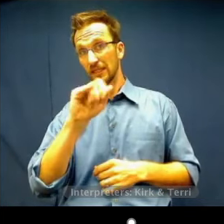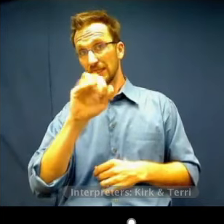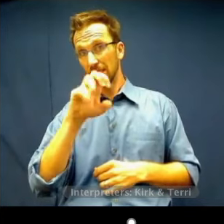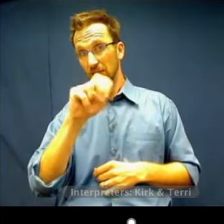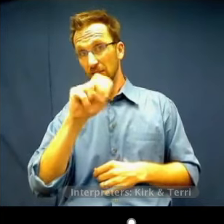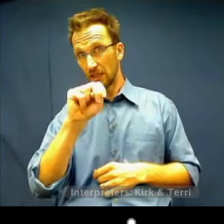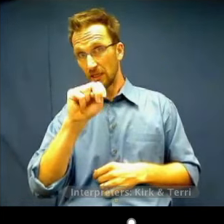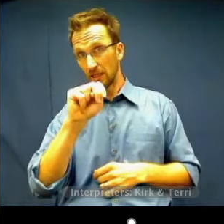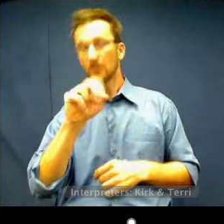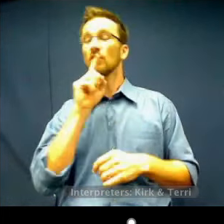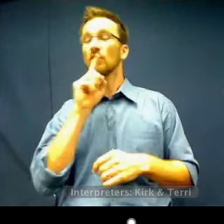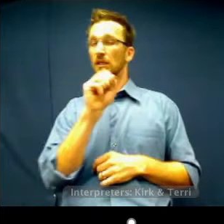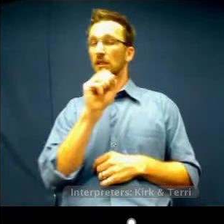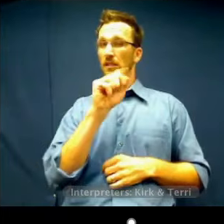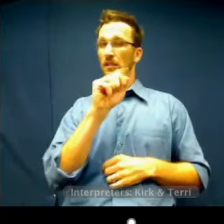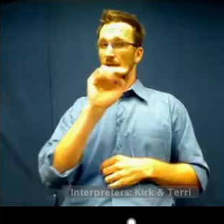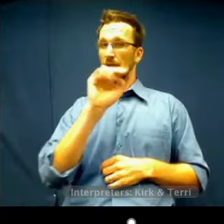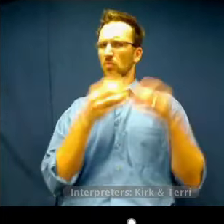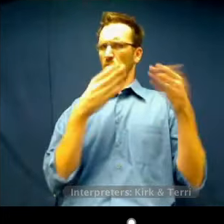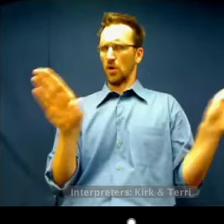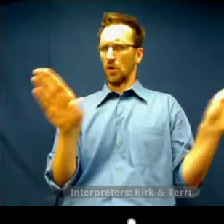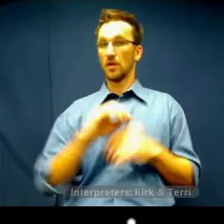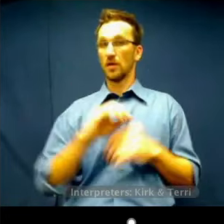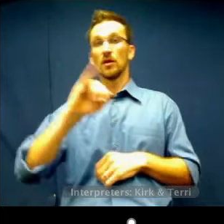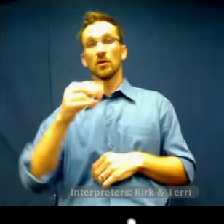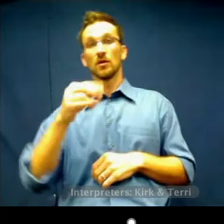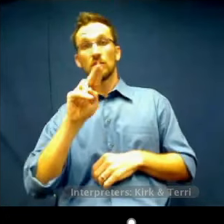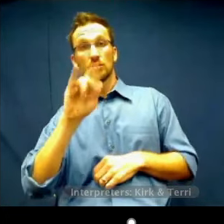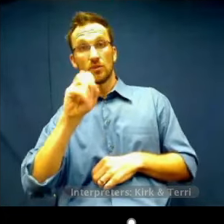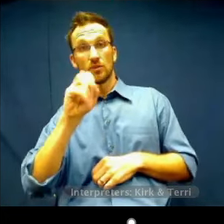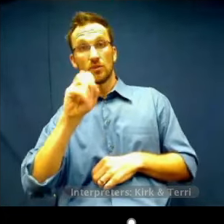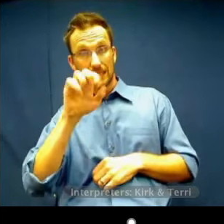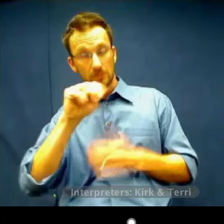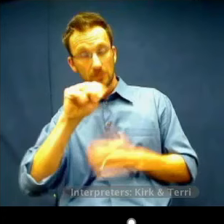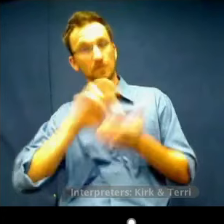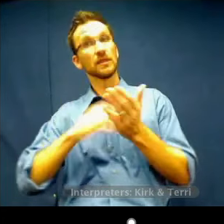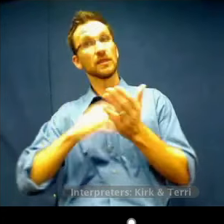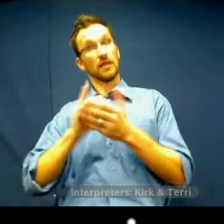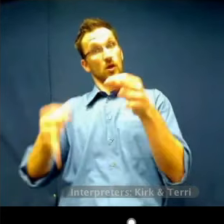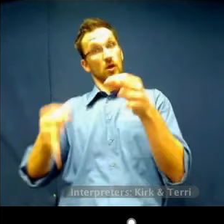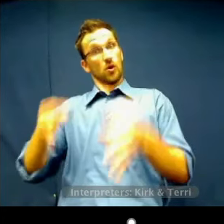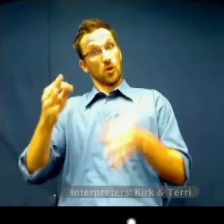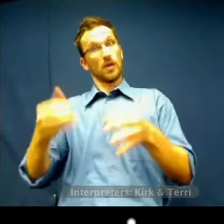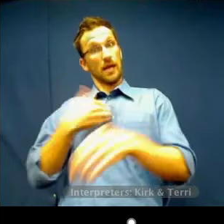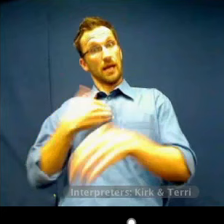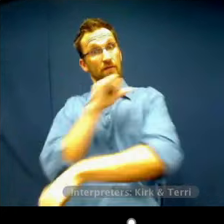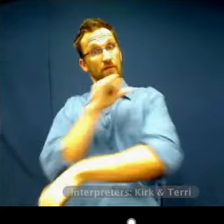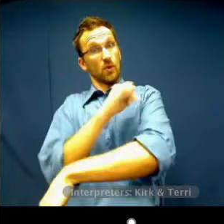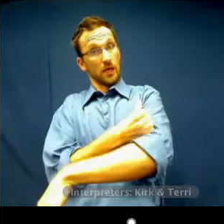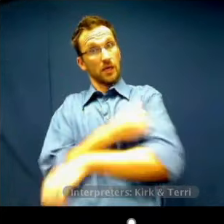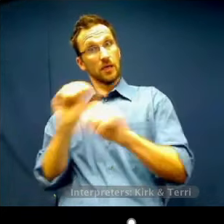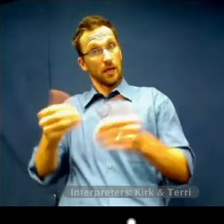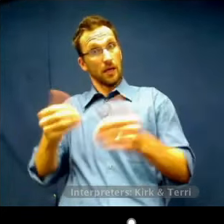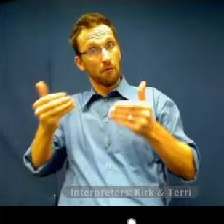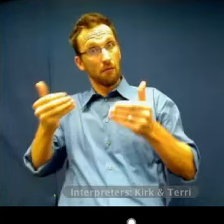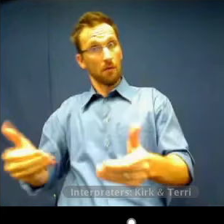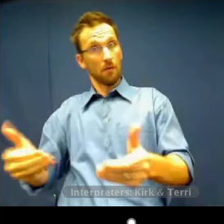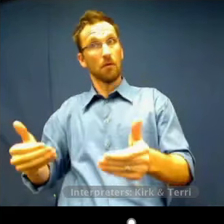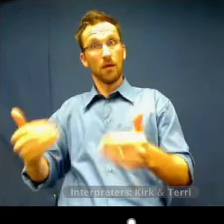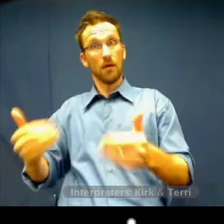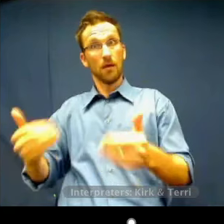means, does the court have either the subject matter authority to hear the case, or does it have the